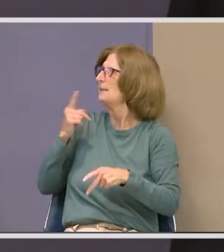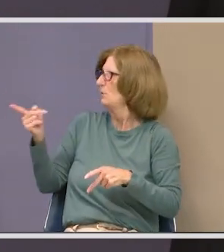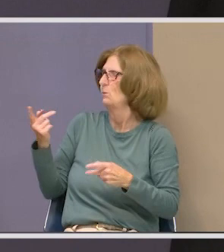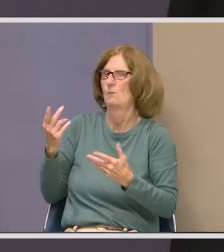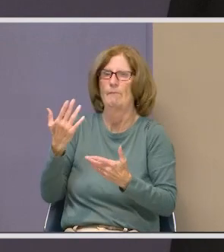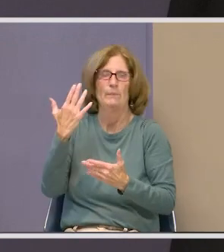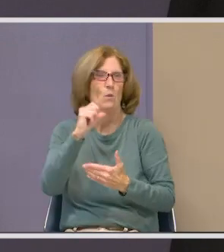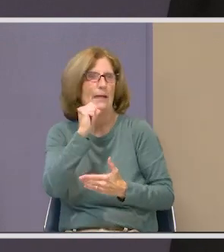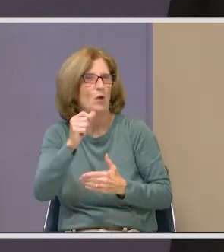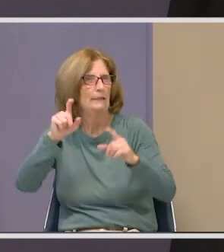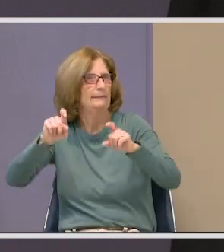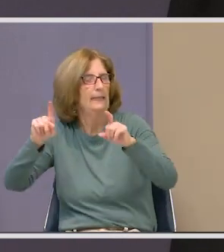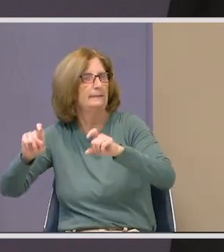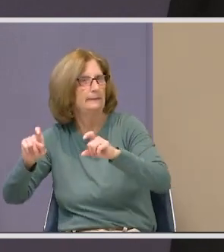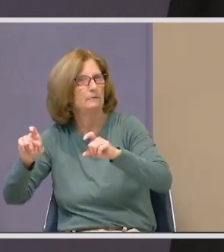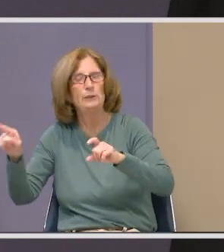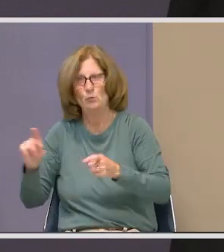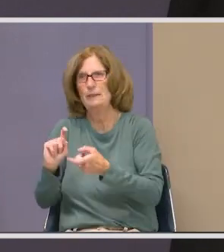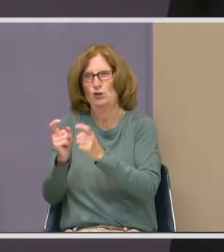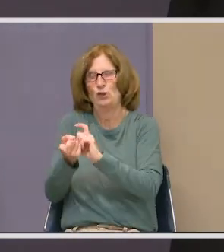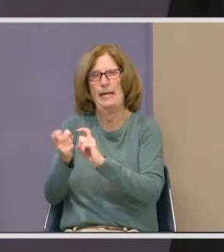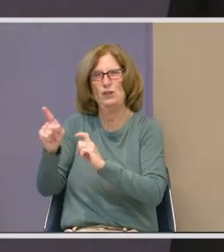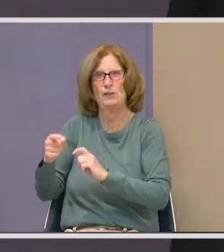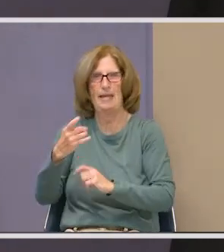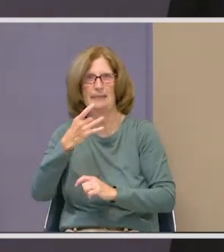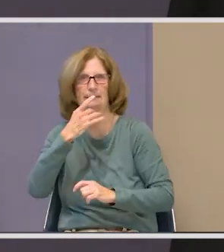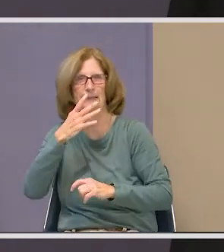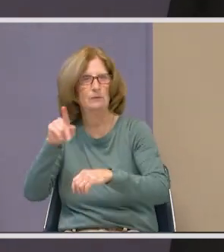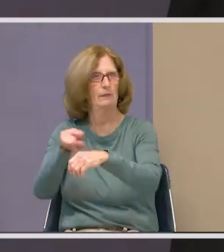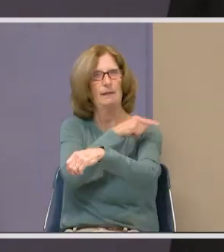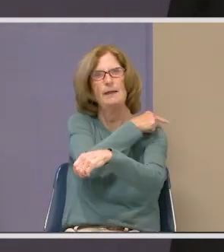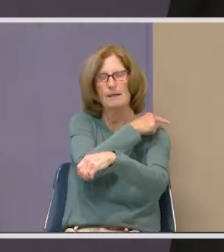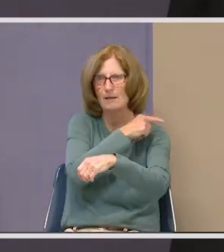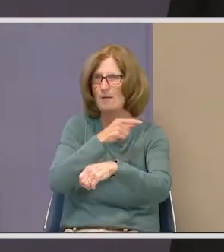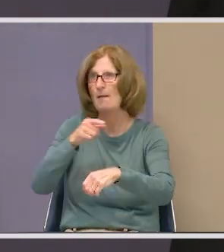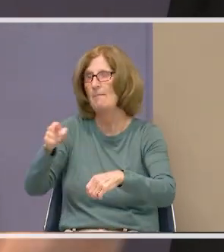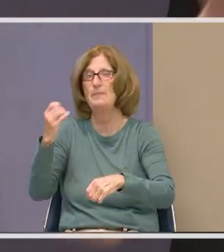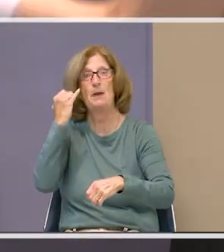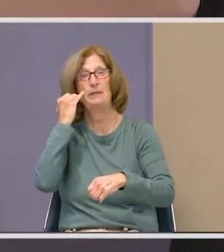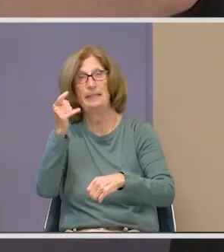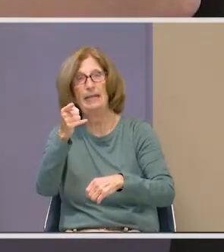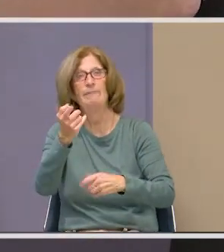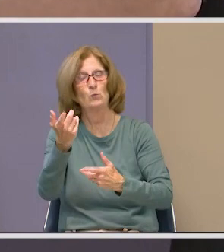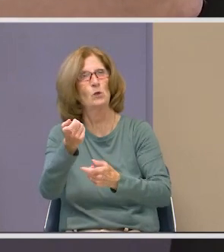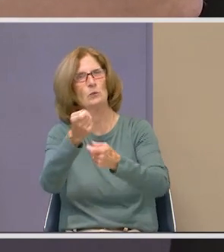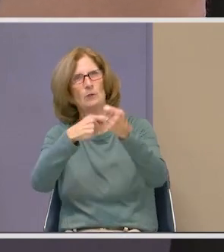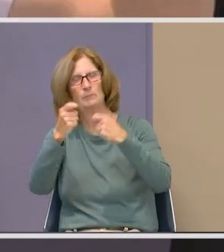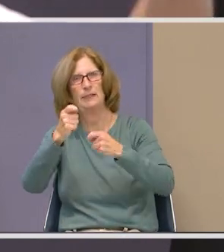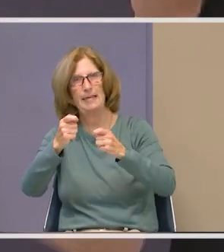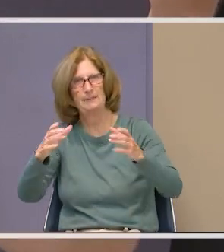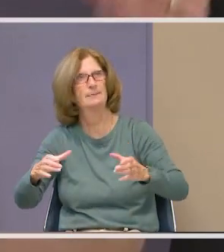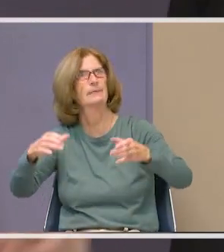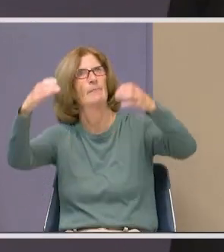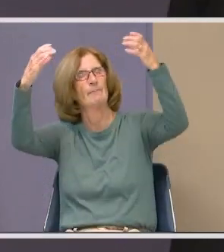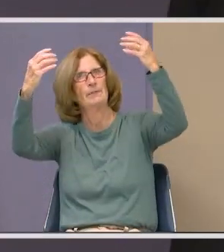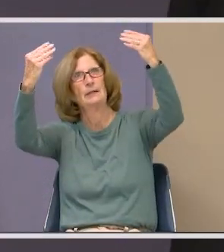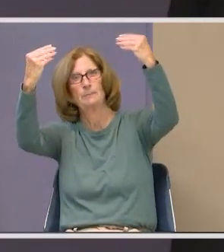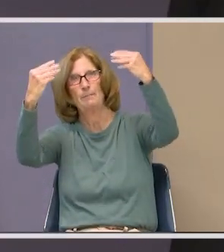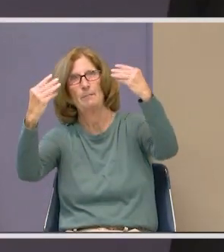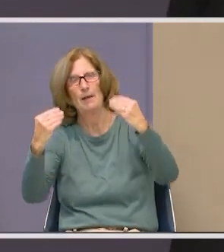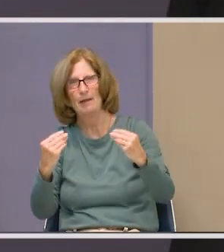And, I'm pretty flexible. If we're replacing a signal, I'd rather go higher with infrastructure than lower.